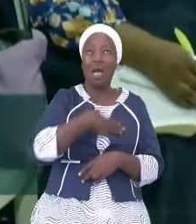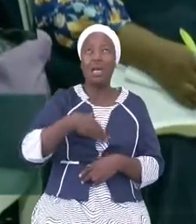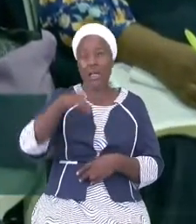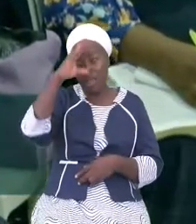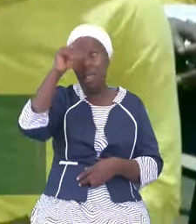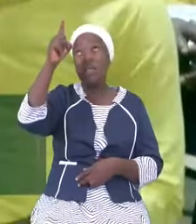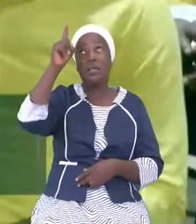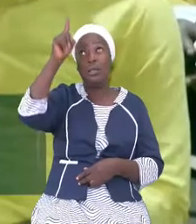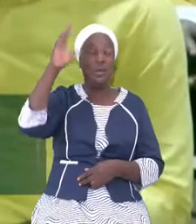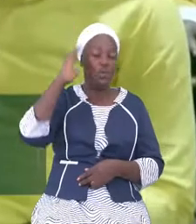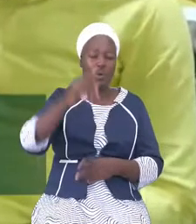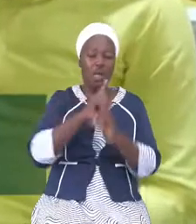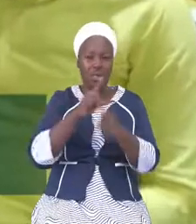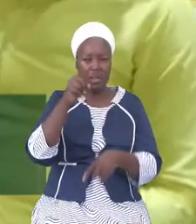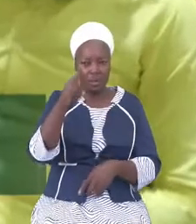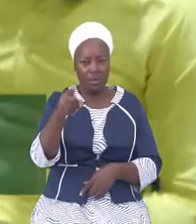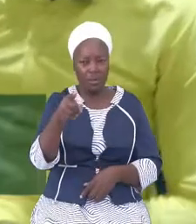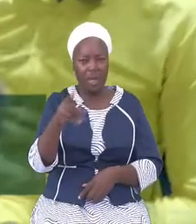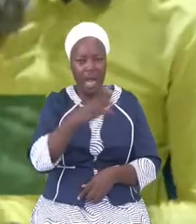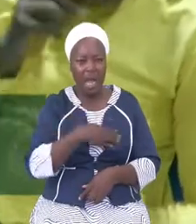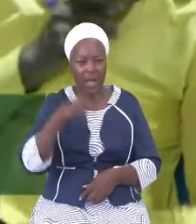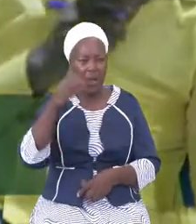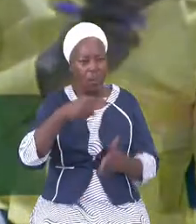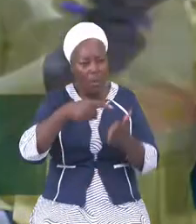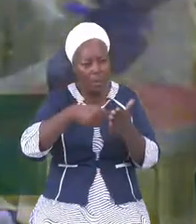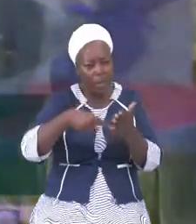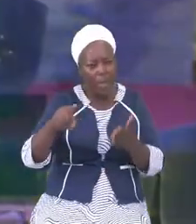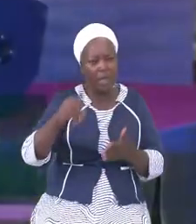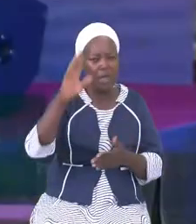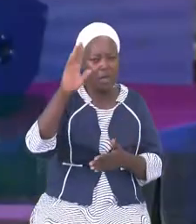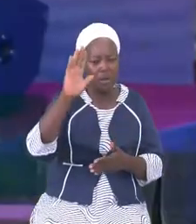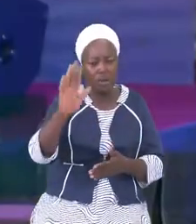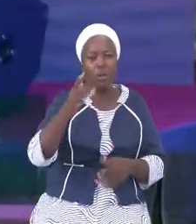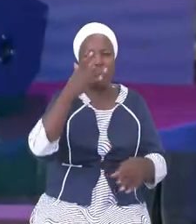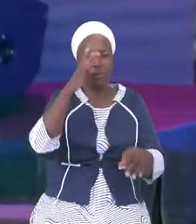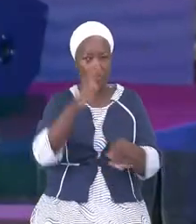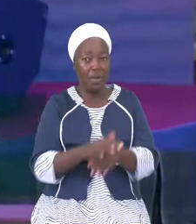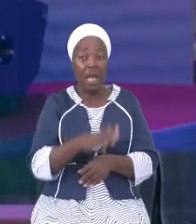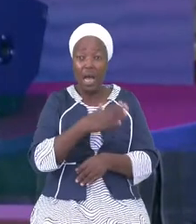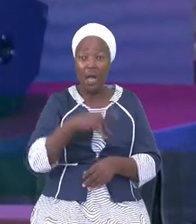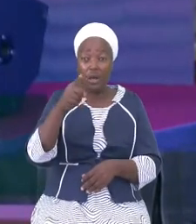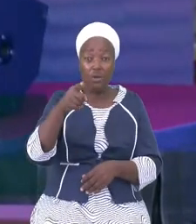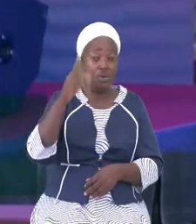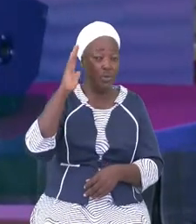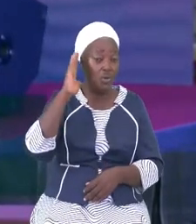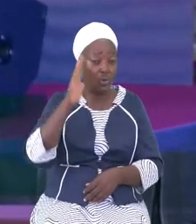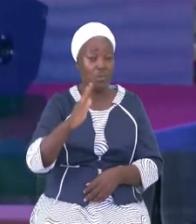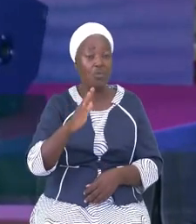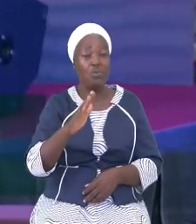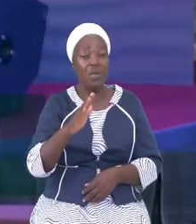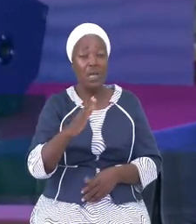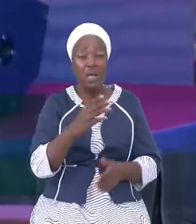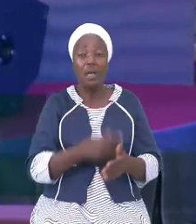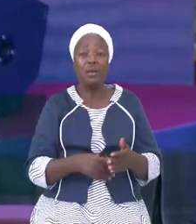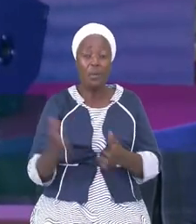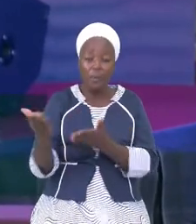thee. And thou shalt pay thy vows, and thou shalt redeem